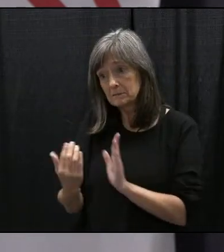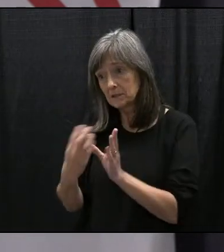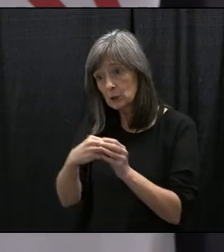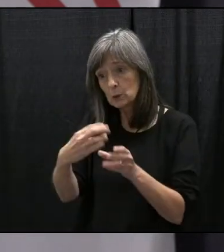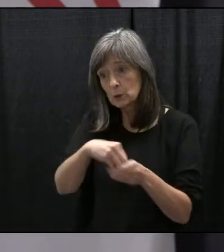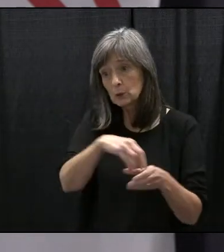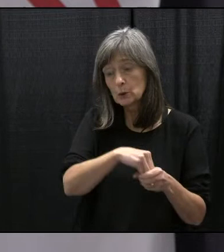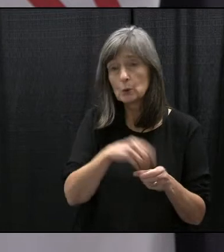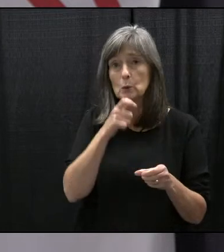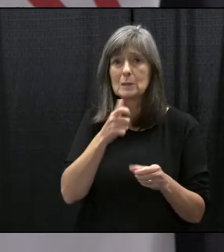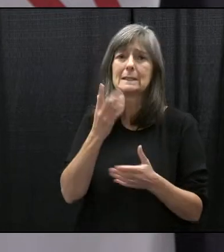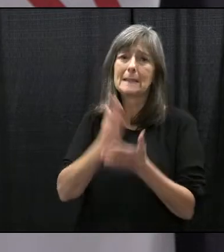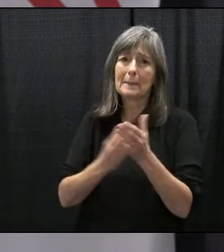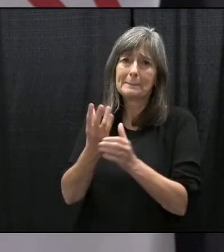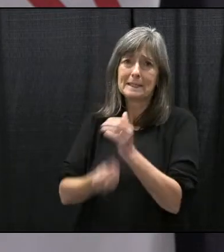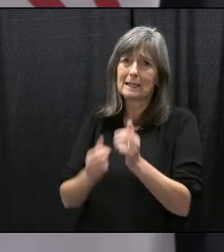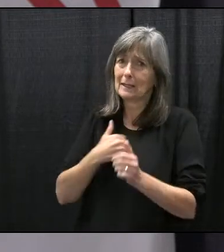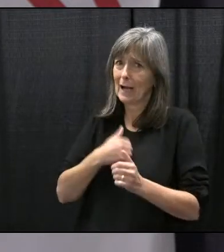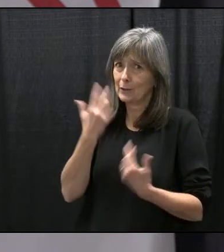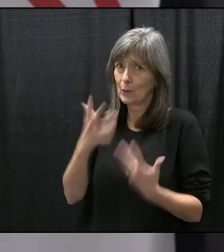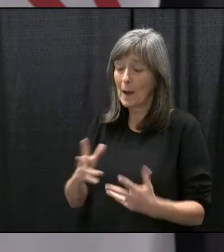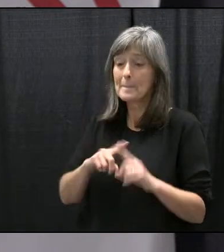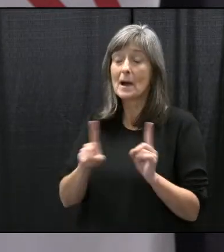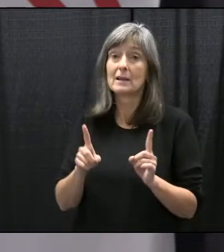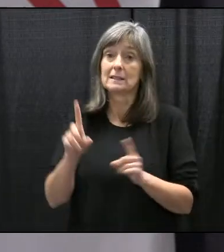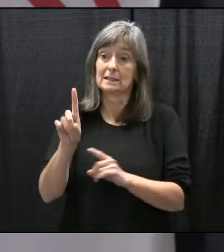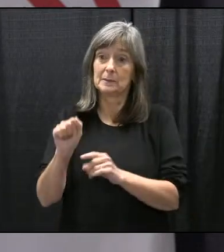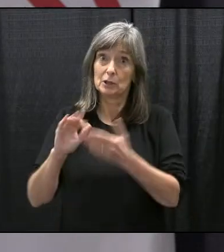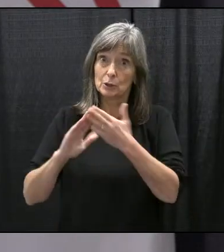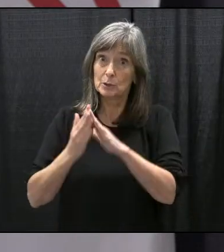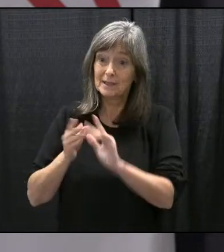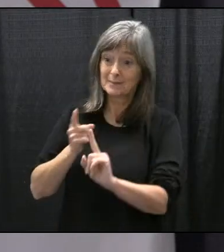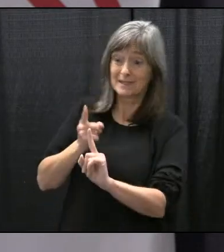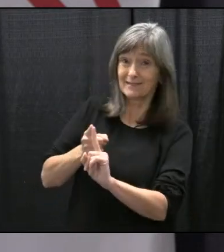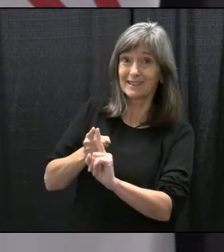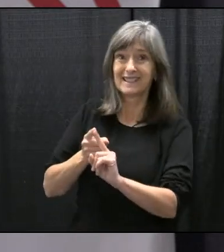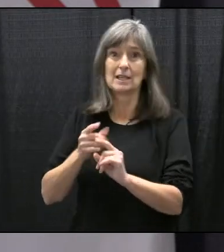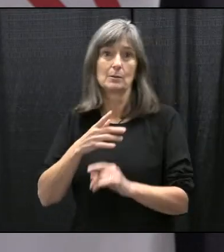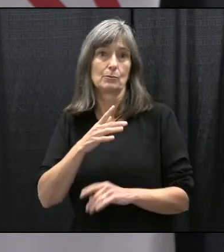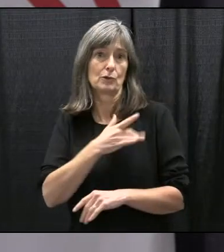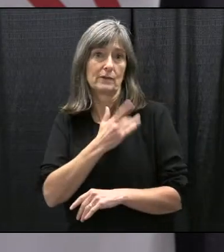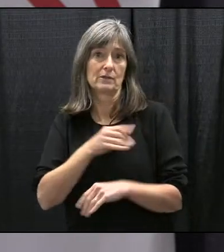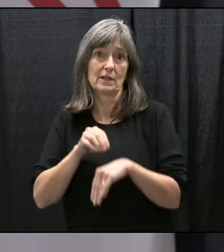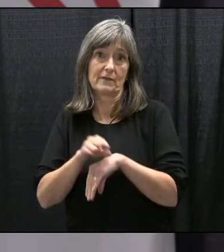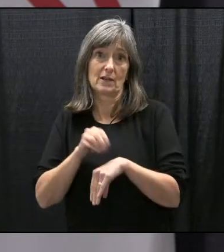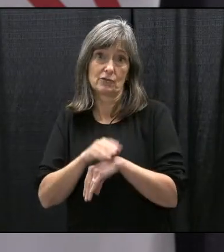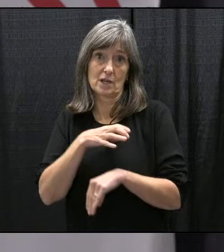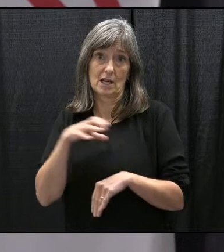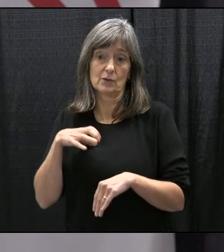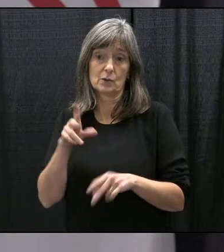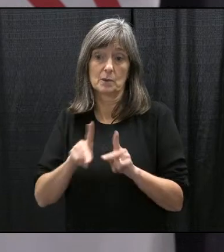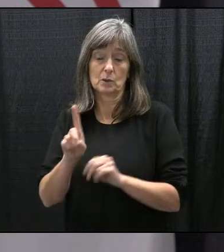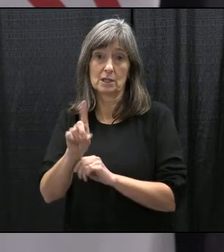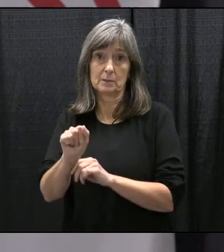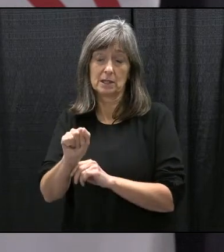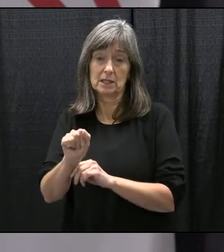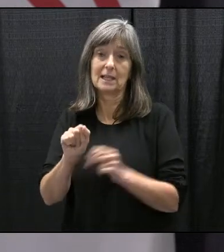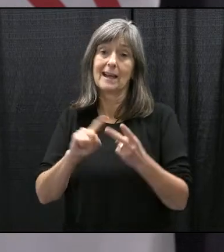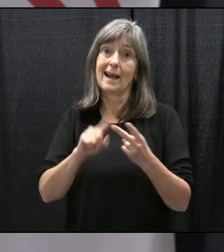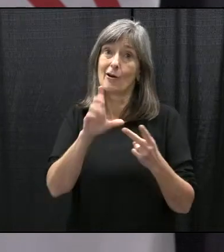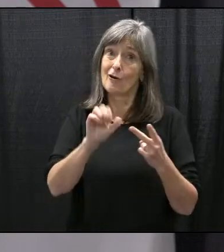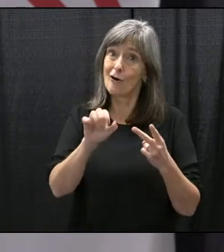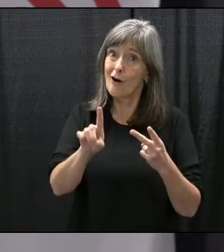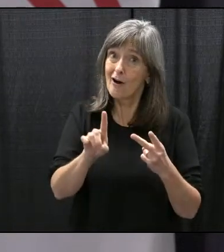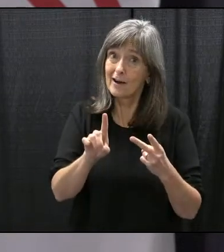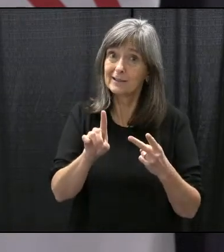did not acknowledge the important role of the disability community, and specifically the Provincial Advisory Council for Persons with Disabilities and the Coalition